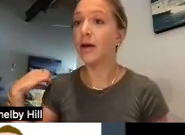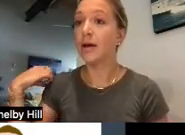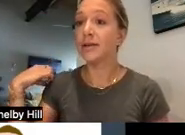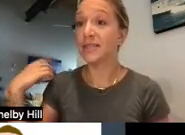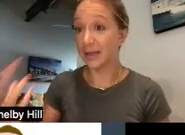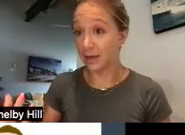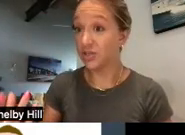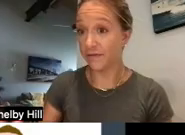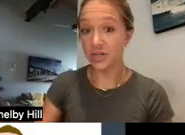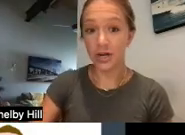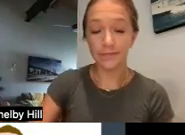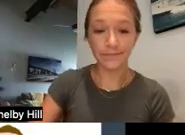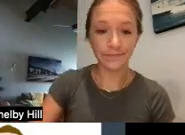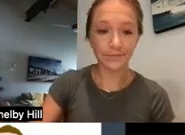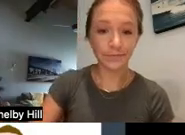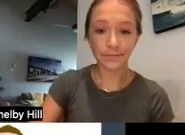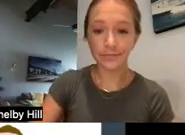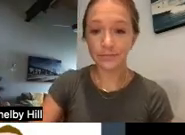discussing sign language aphasia.